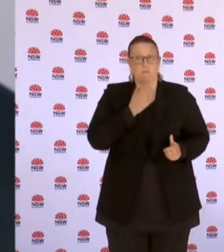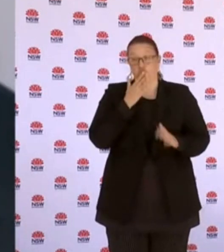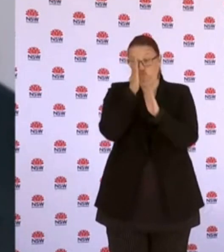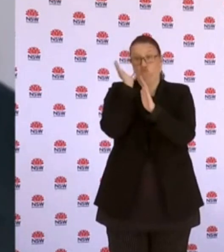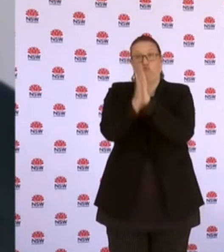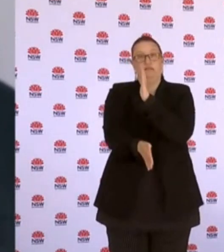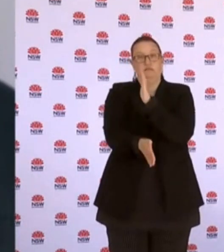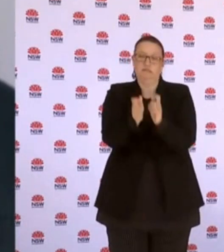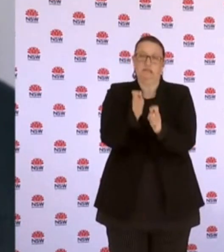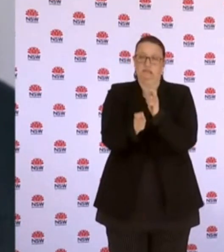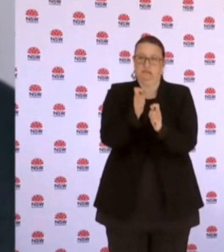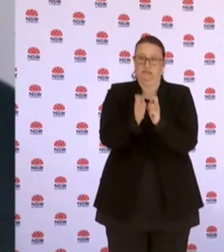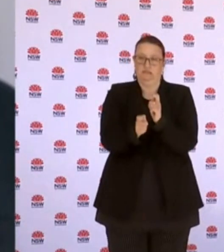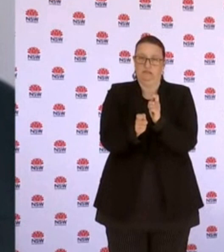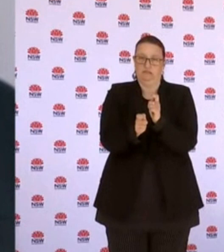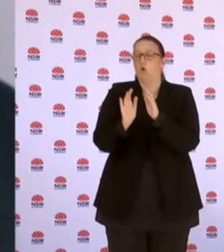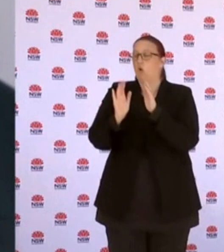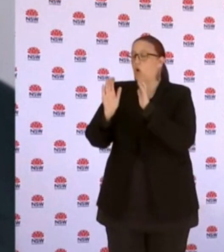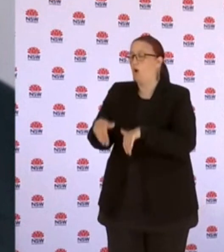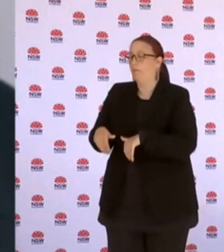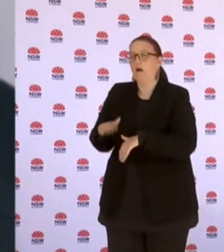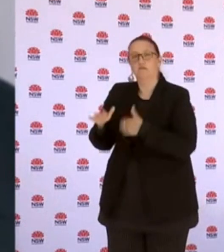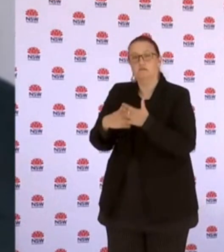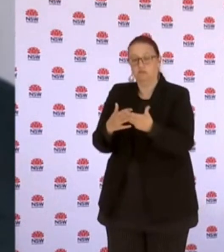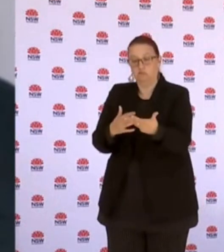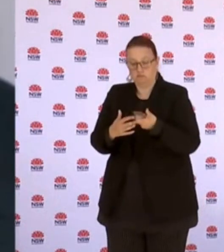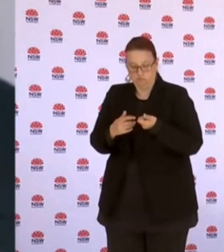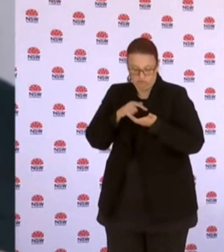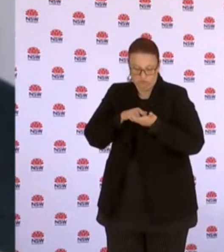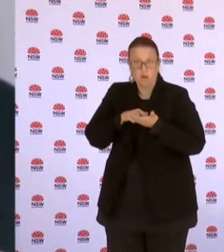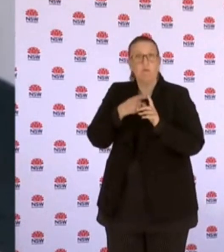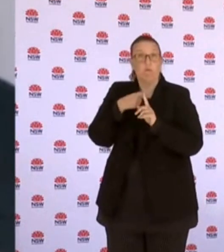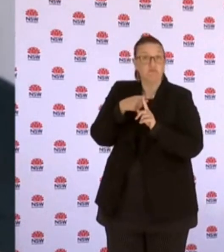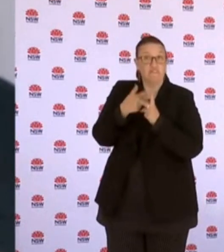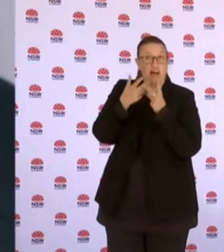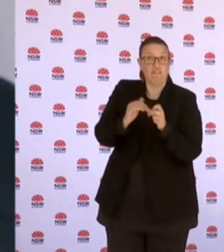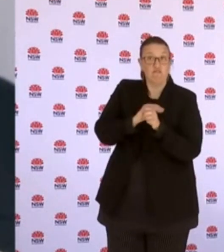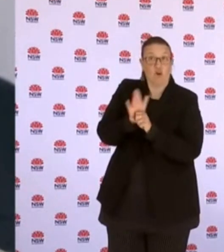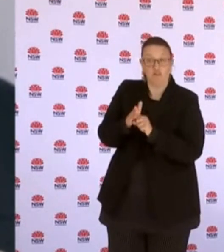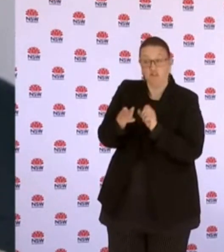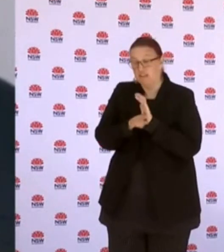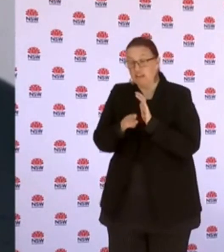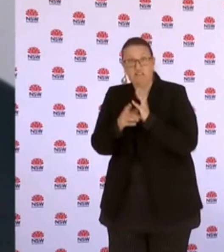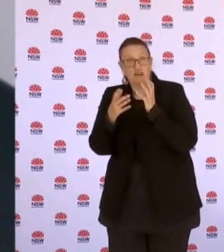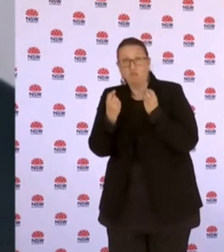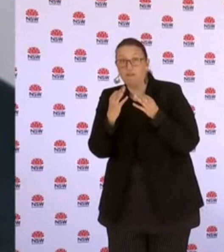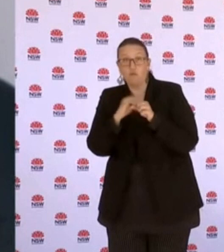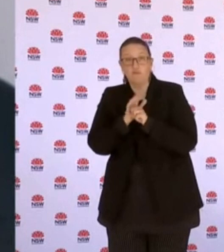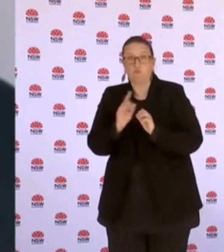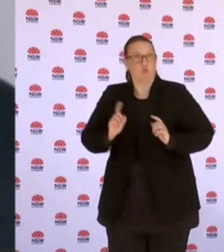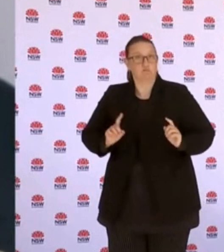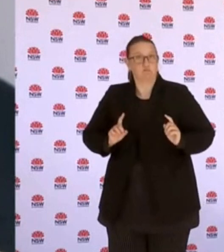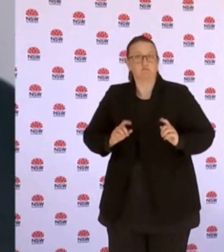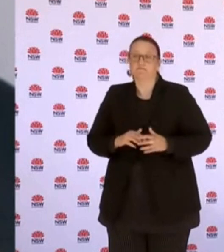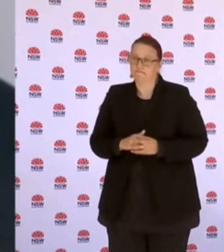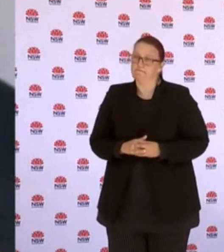really highlight the fact. But I agree, we need to decrease. I'm not comfortable that we just need to hold